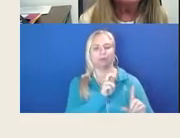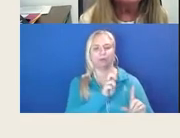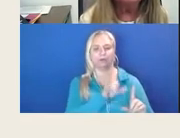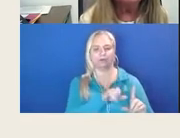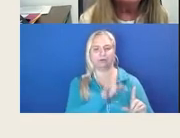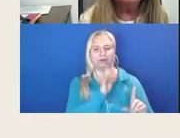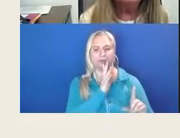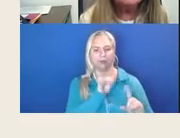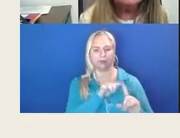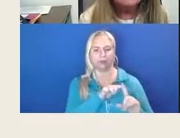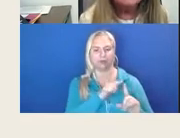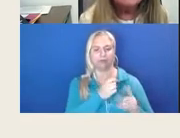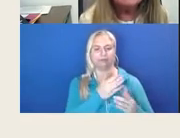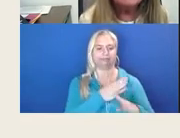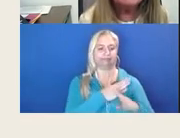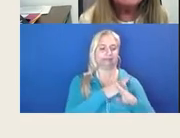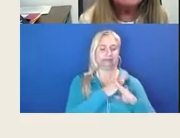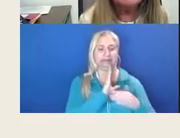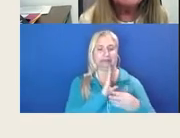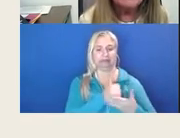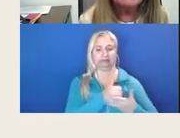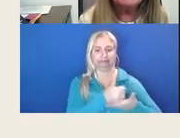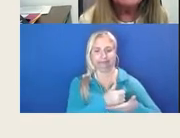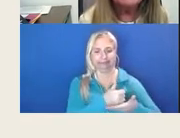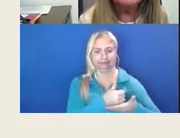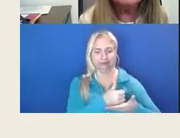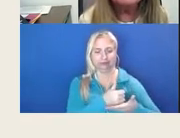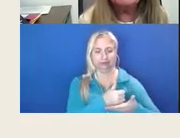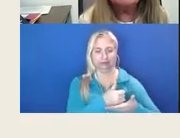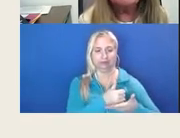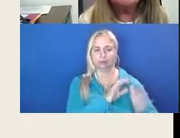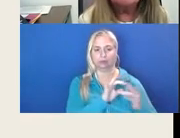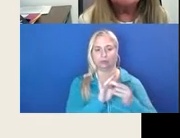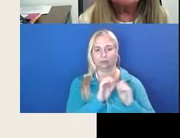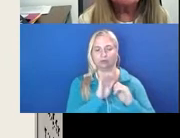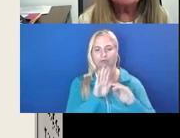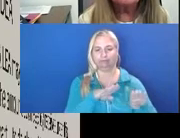interventions needs that address behavioral challenges.